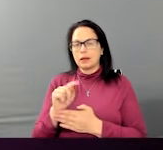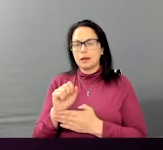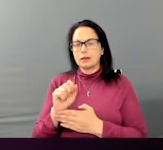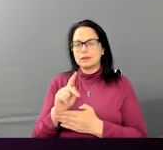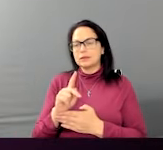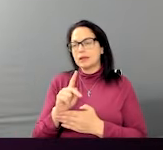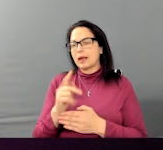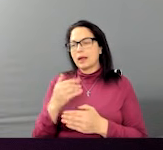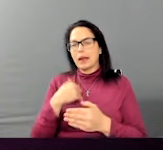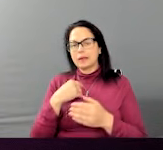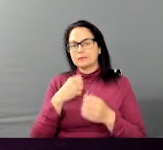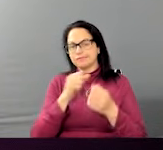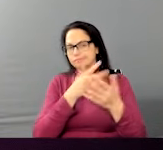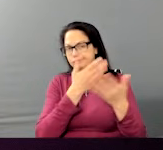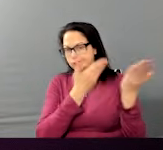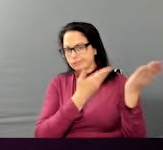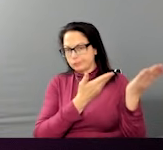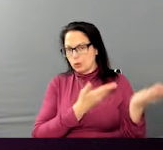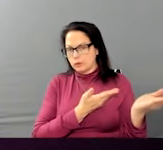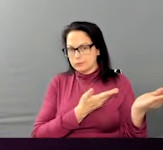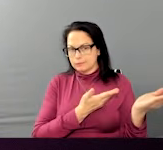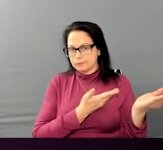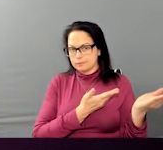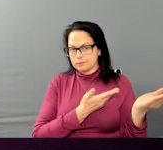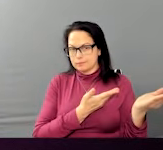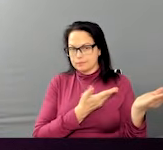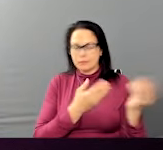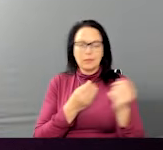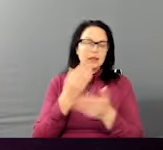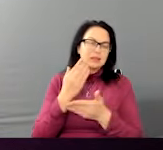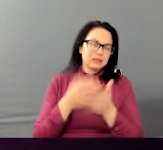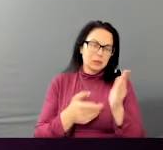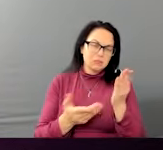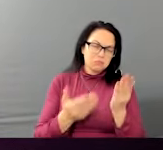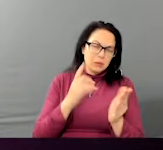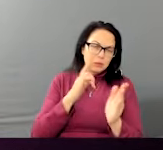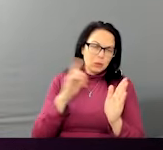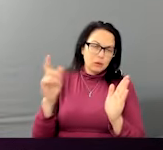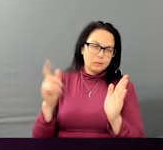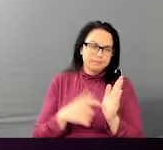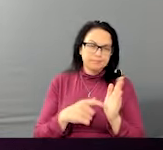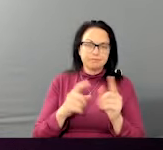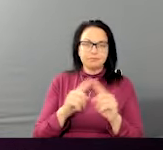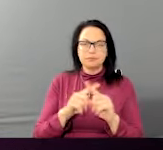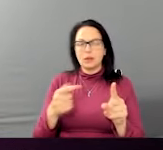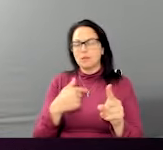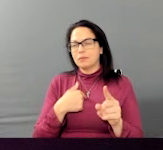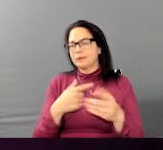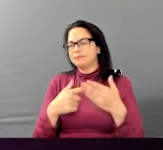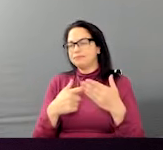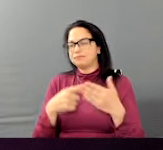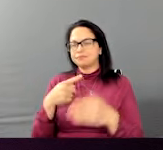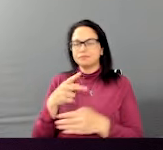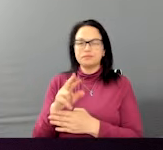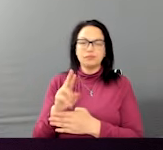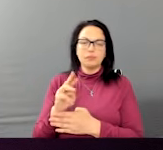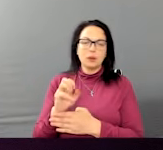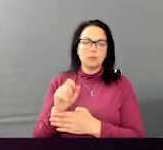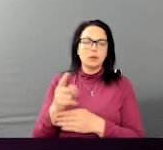all of these tools. Some of them you may recognize, others you may not. But I mentioned Prisma. It's using SQLite. By the way,